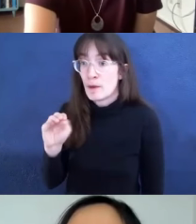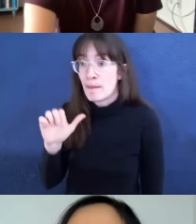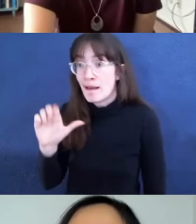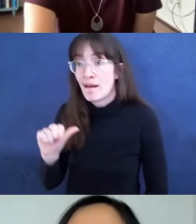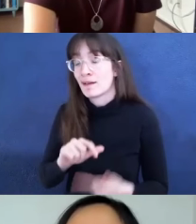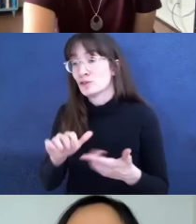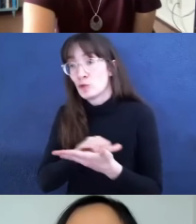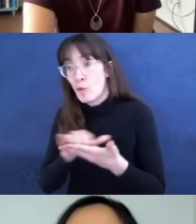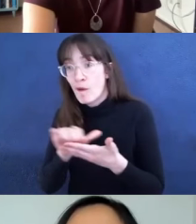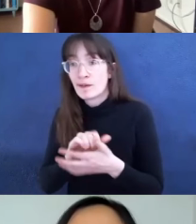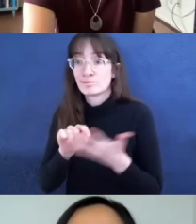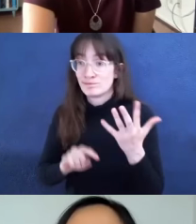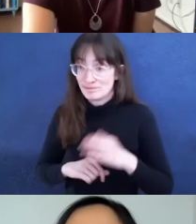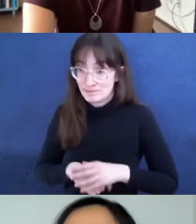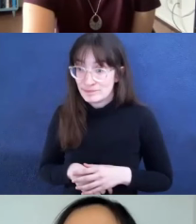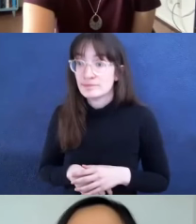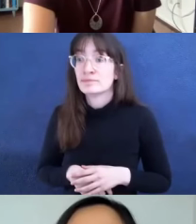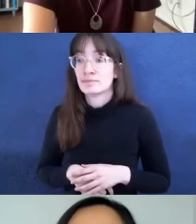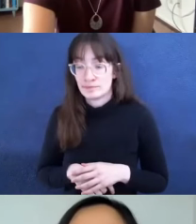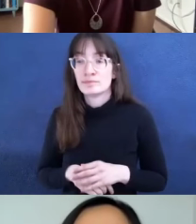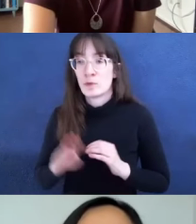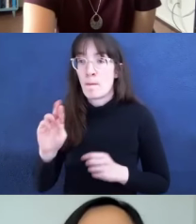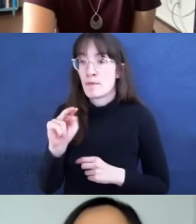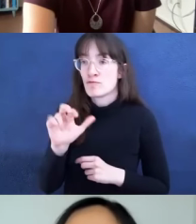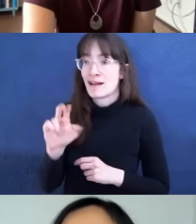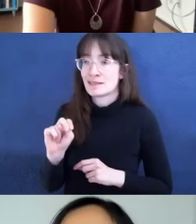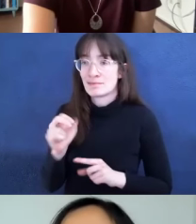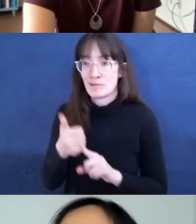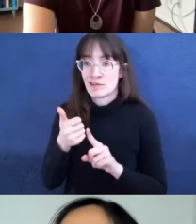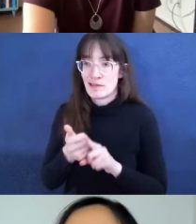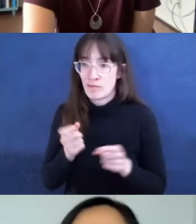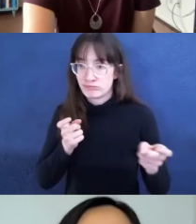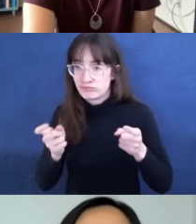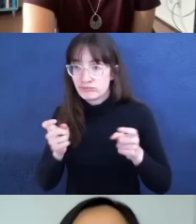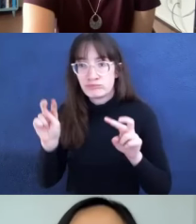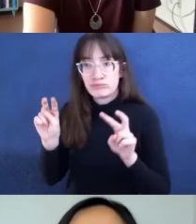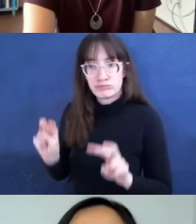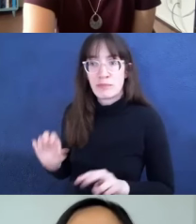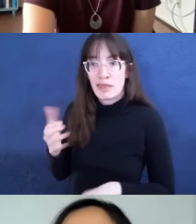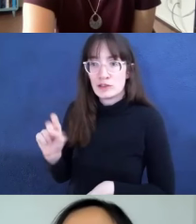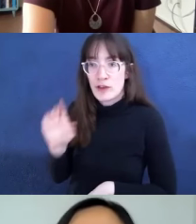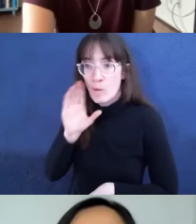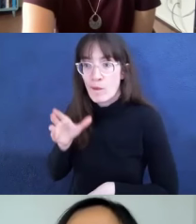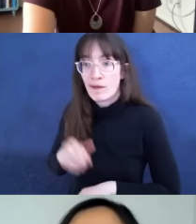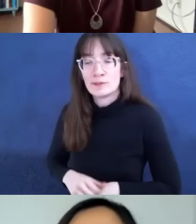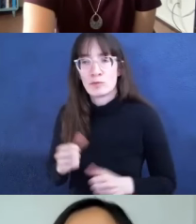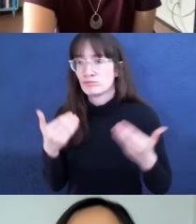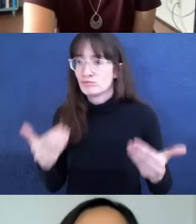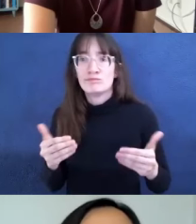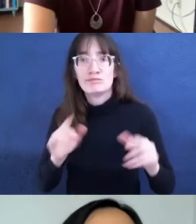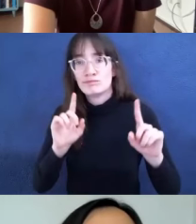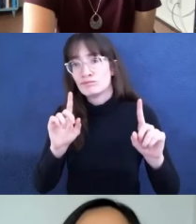course, so Brennison is moderating, so she'll keep an eye on the chat. So you're definitely welcome to ask questions